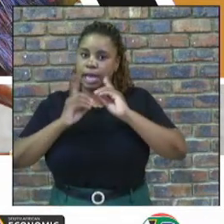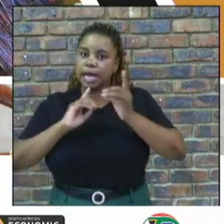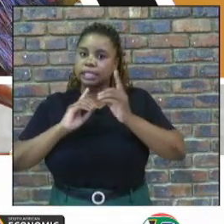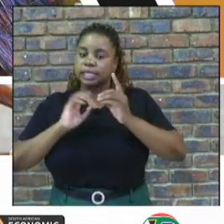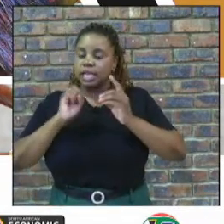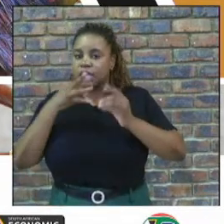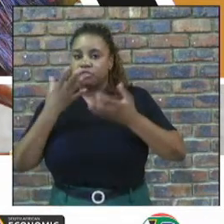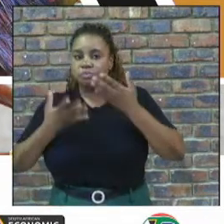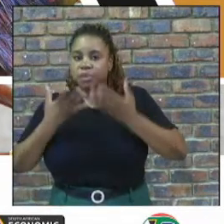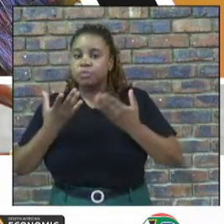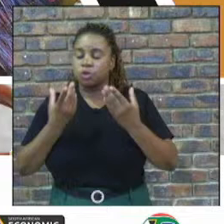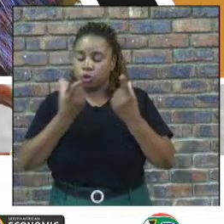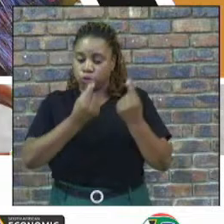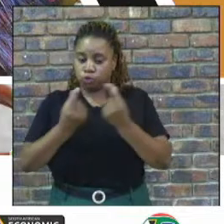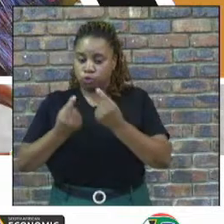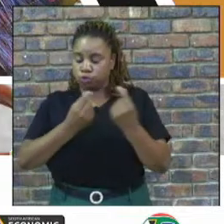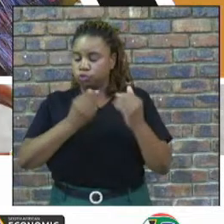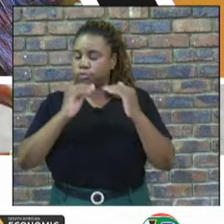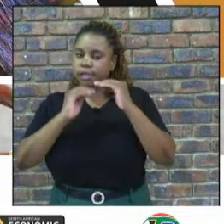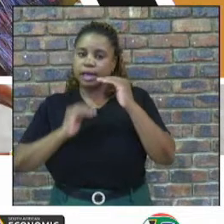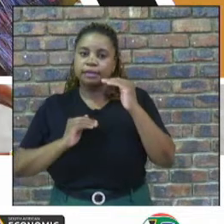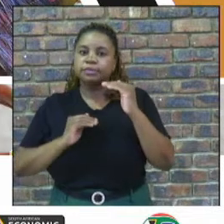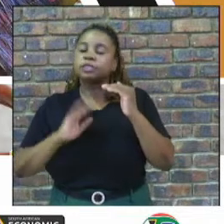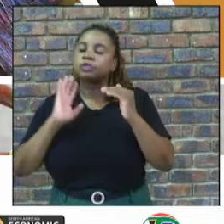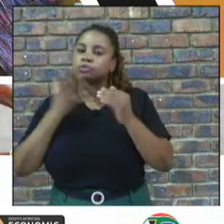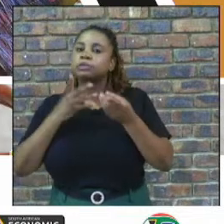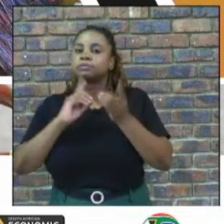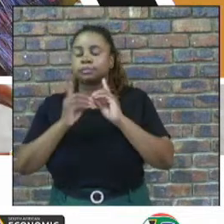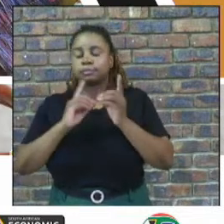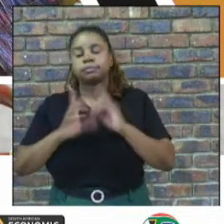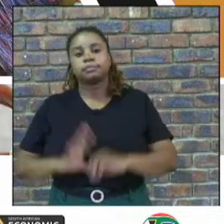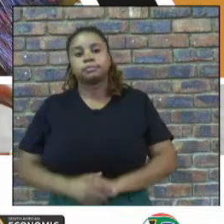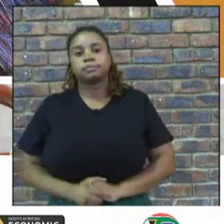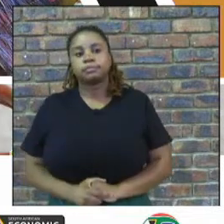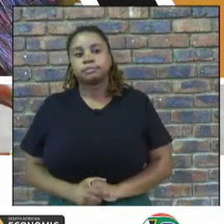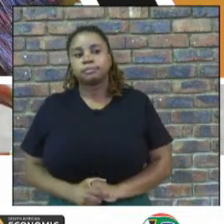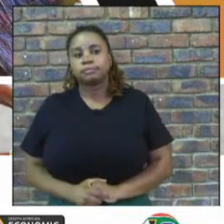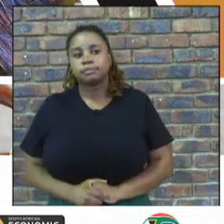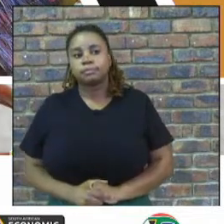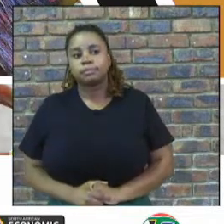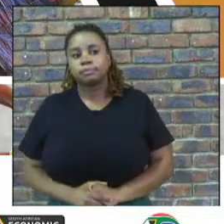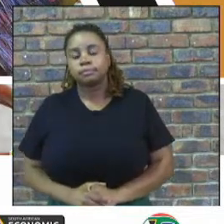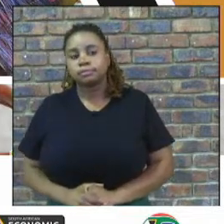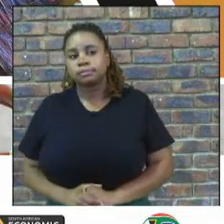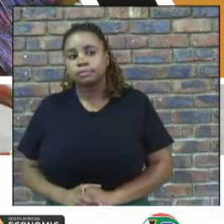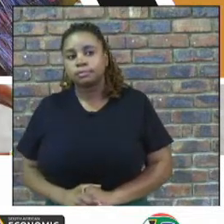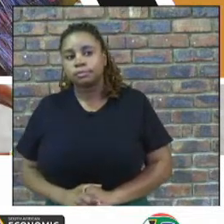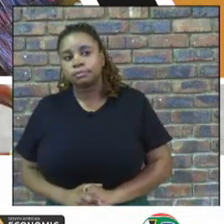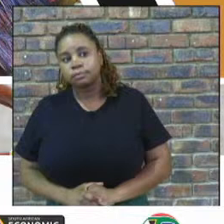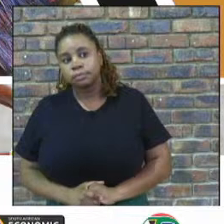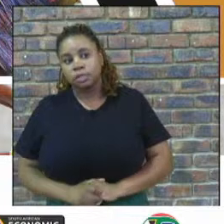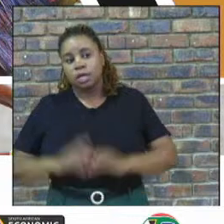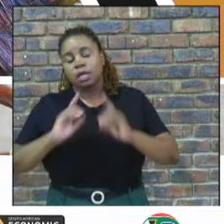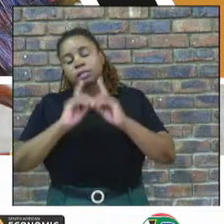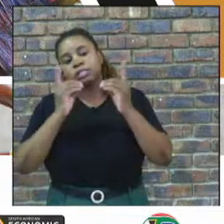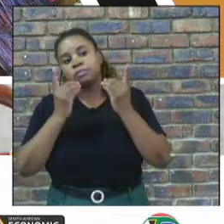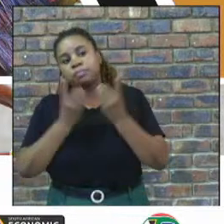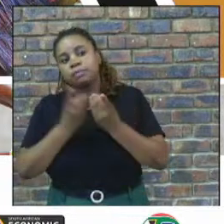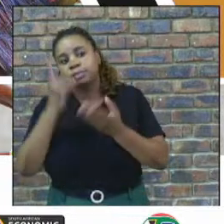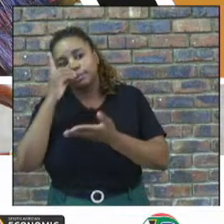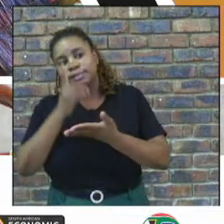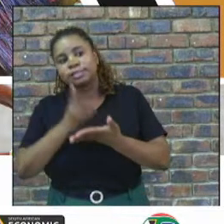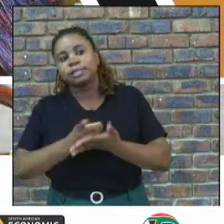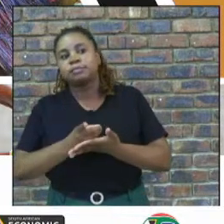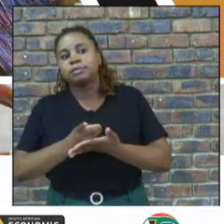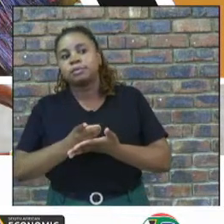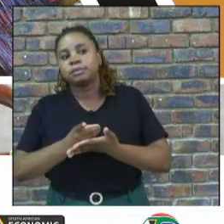We have a definition of the small enterprise in the current legislation. The department has decided to say this